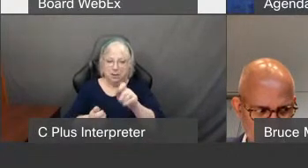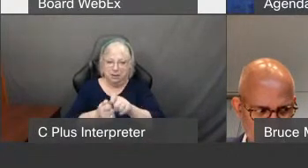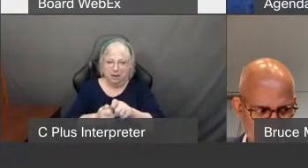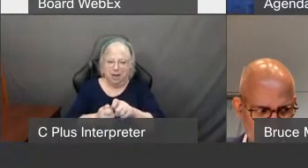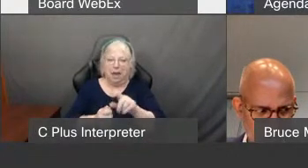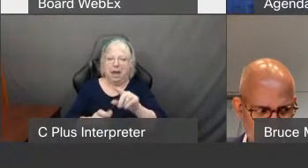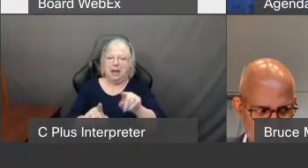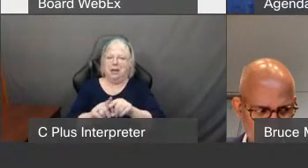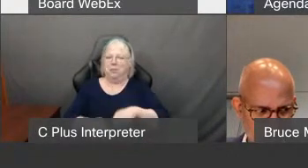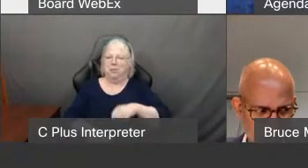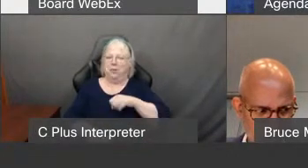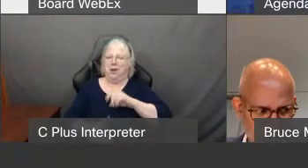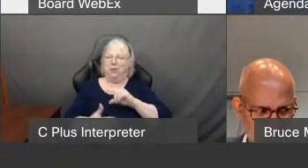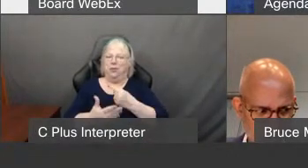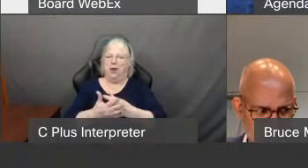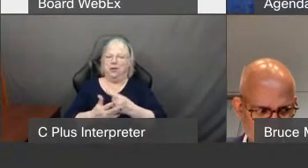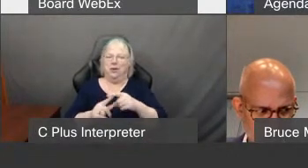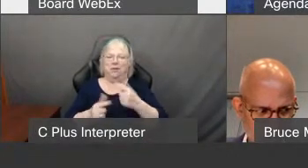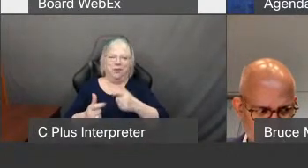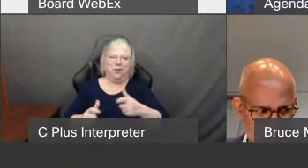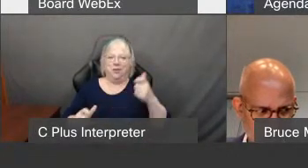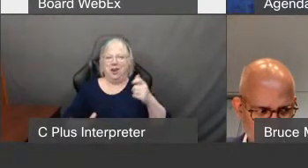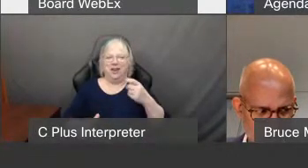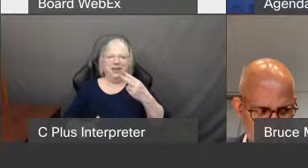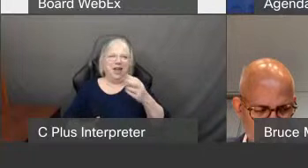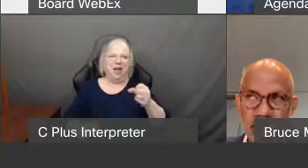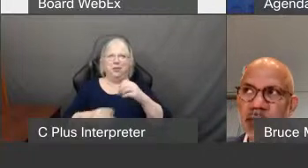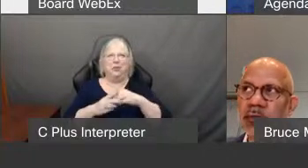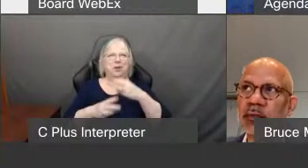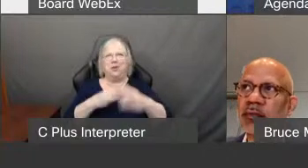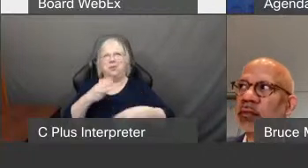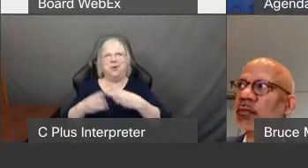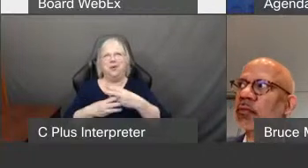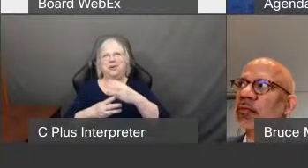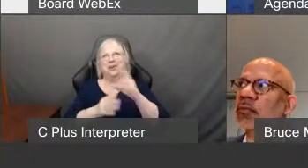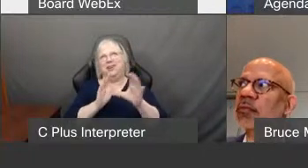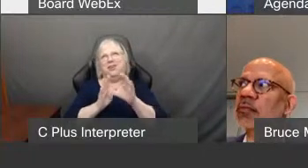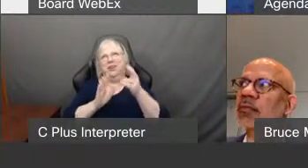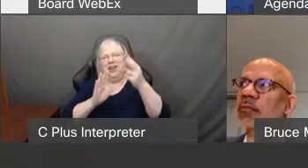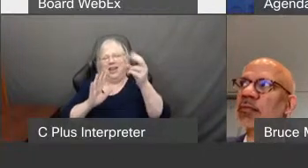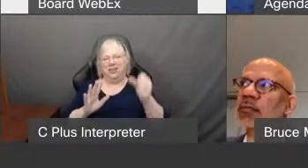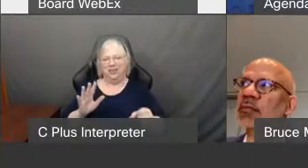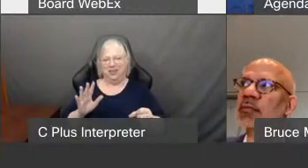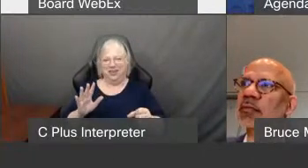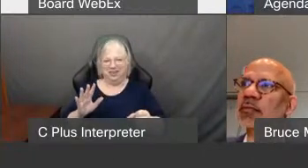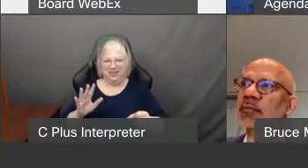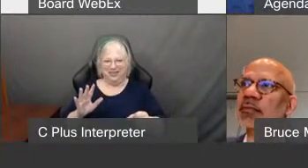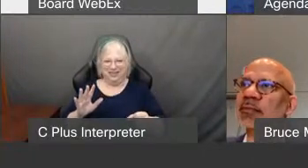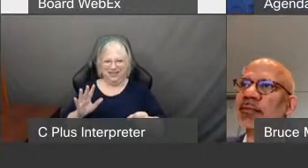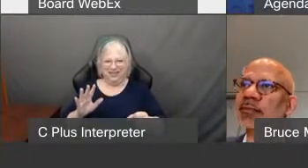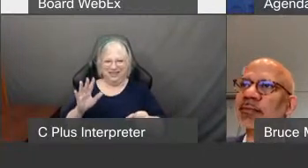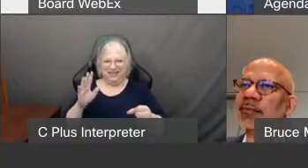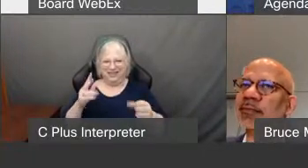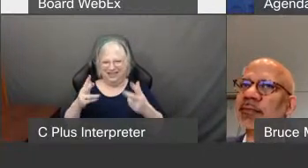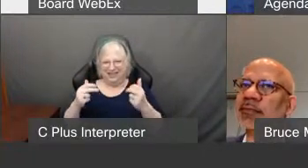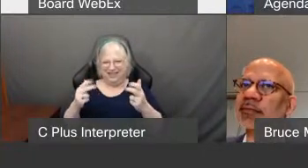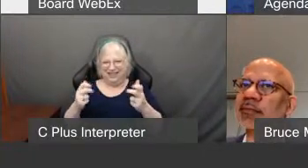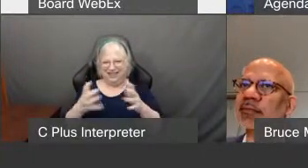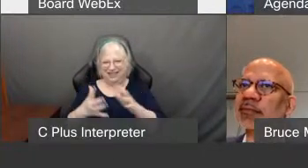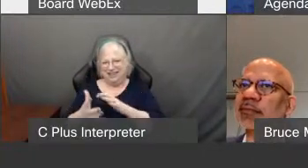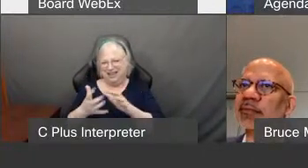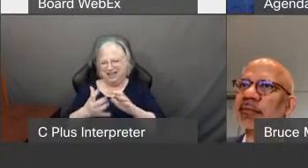greatest high school in the world, Central High School, actually been stopped that, the greatest in the world.